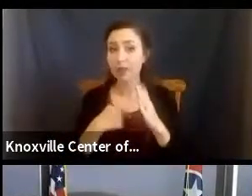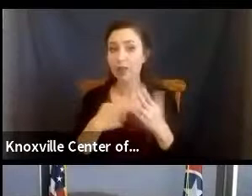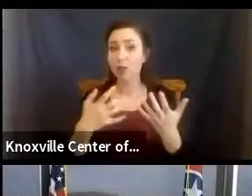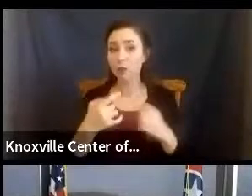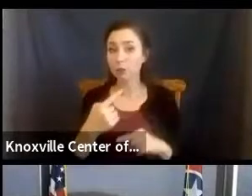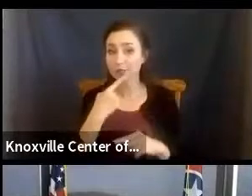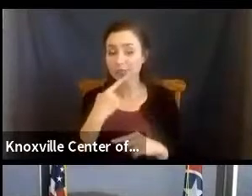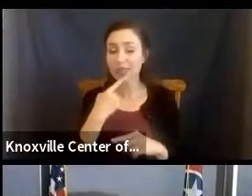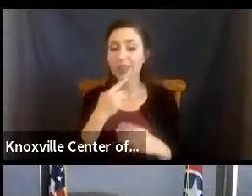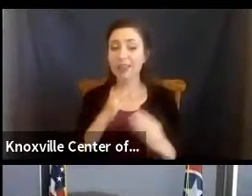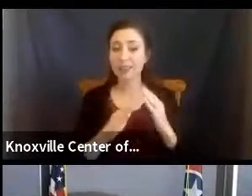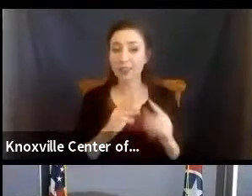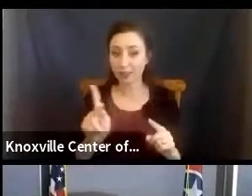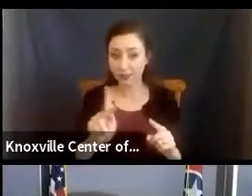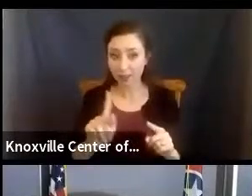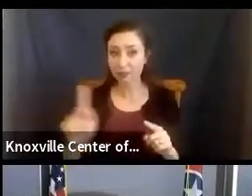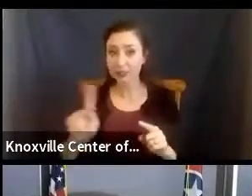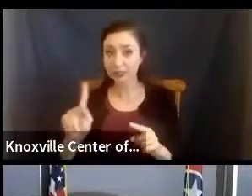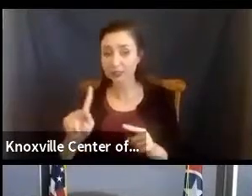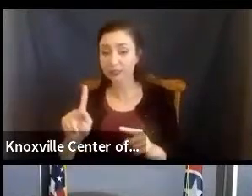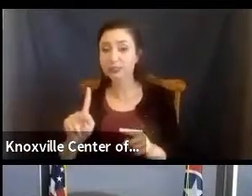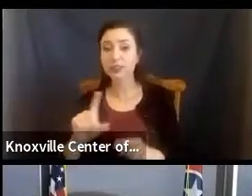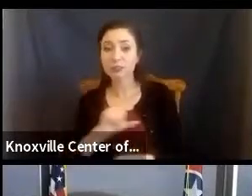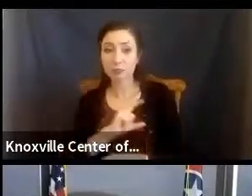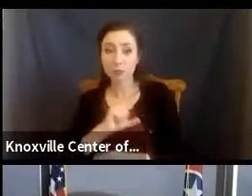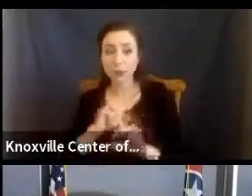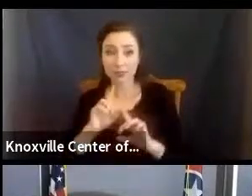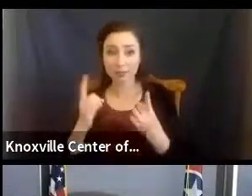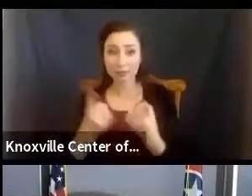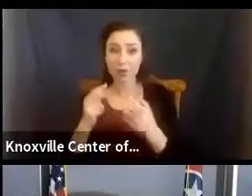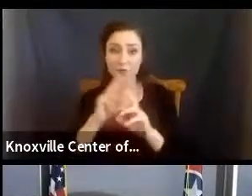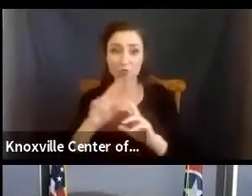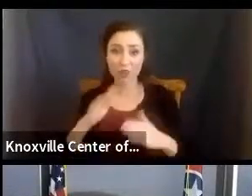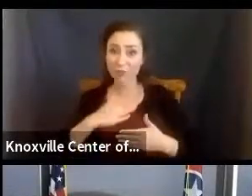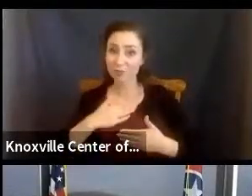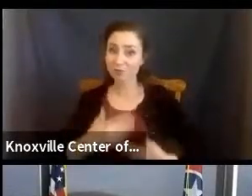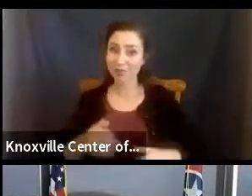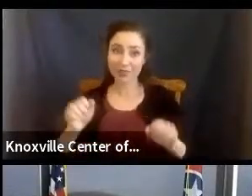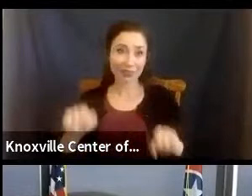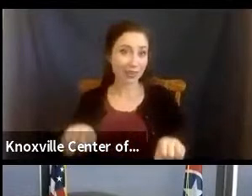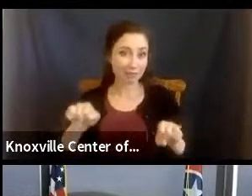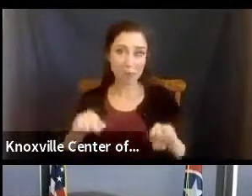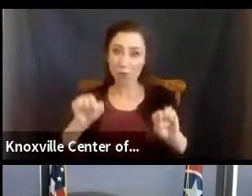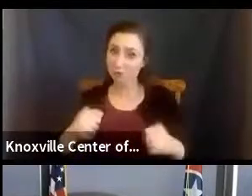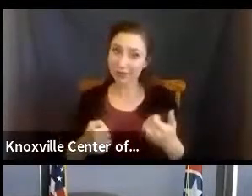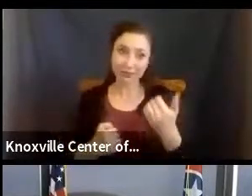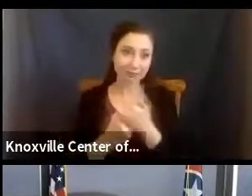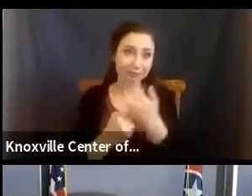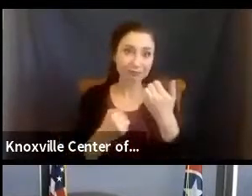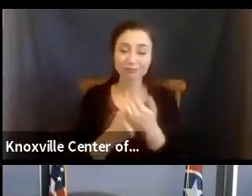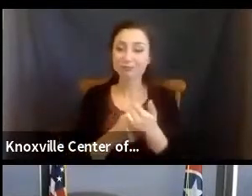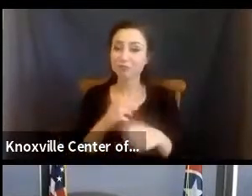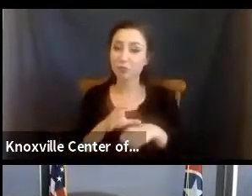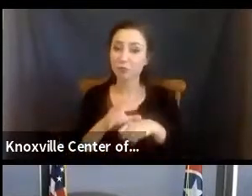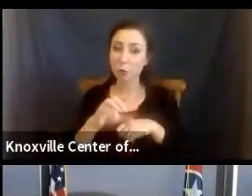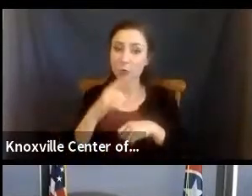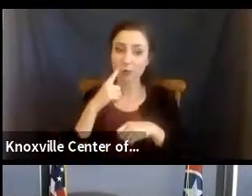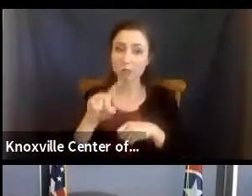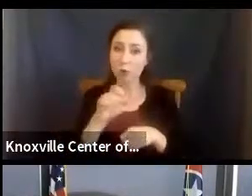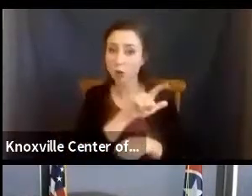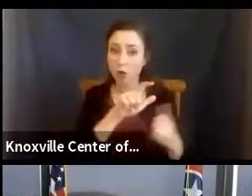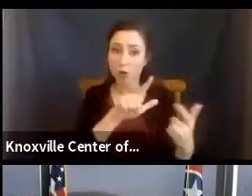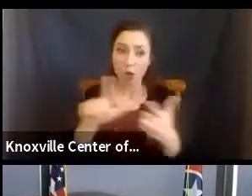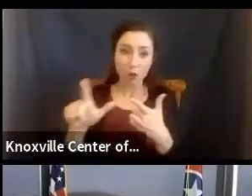Police Department are ready, able, and willing to help with enforcement of all Board of Health regulations.